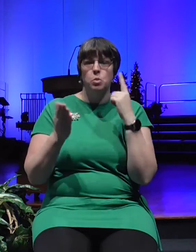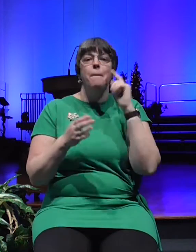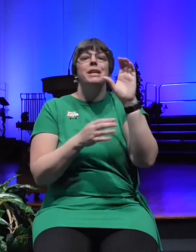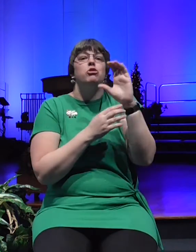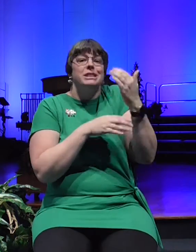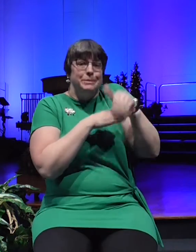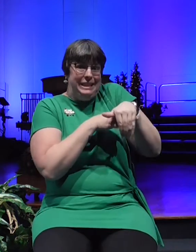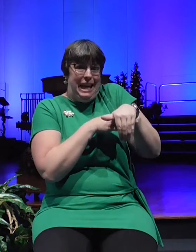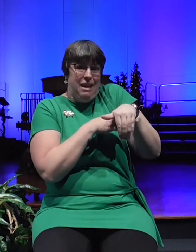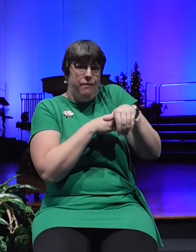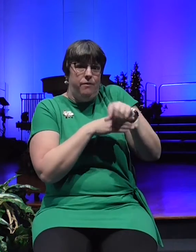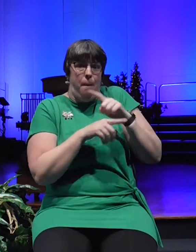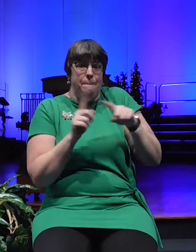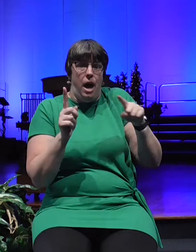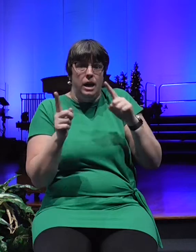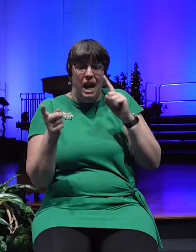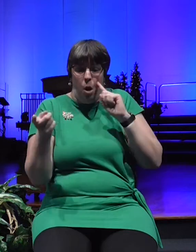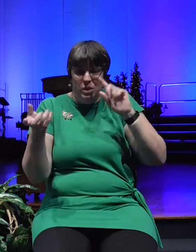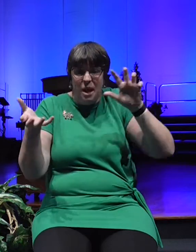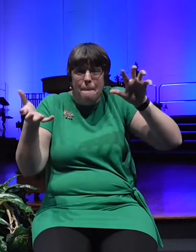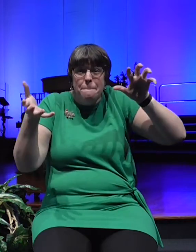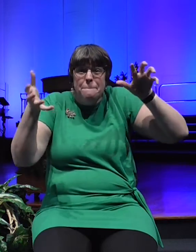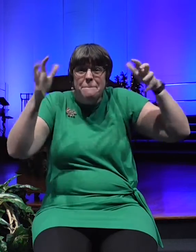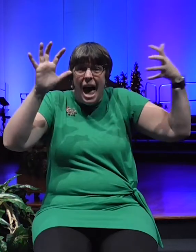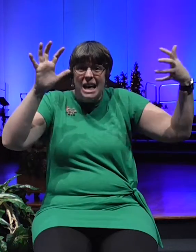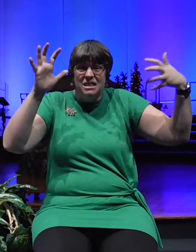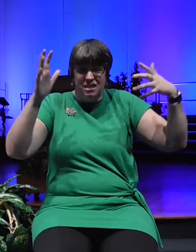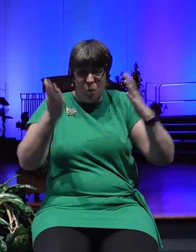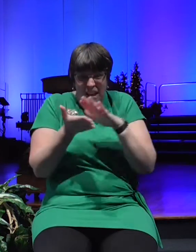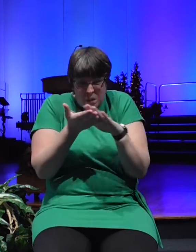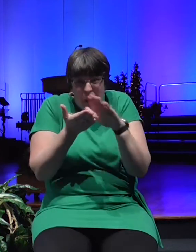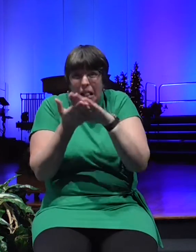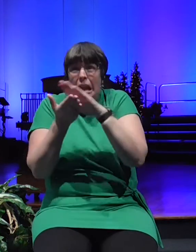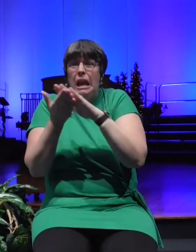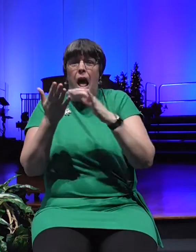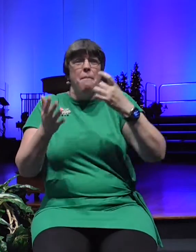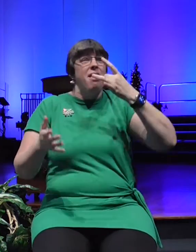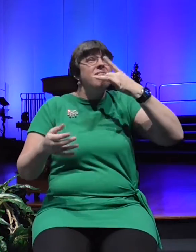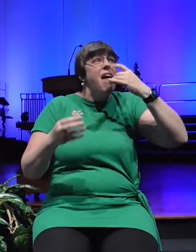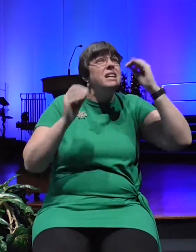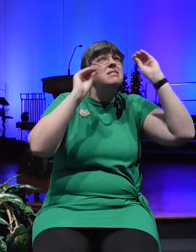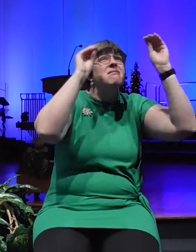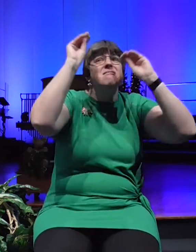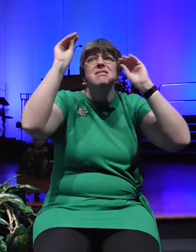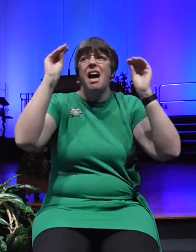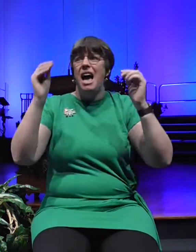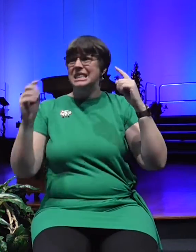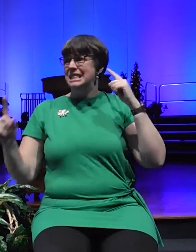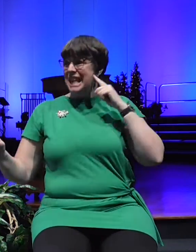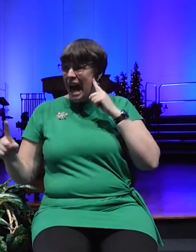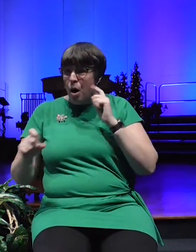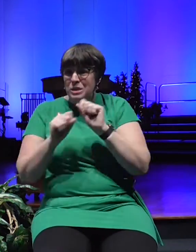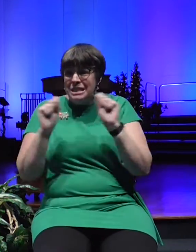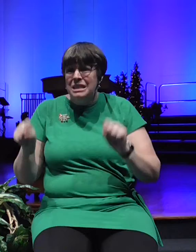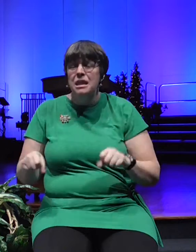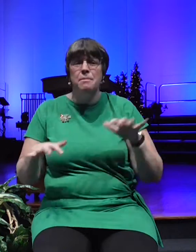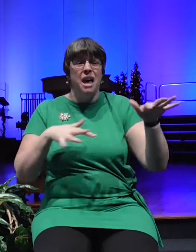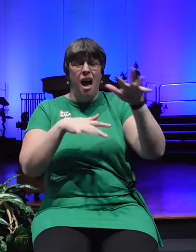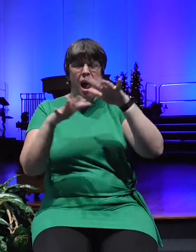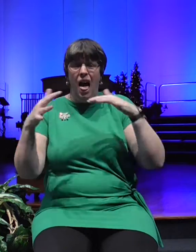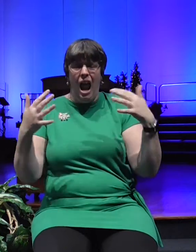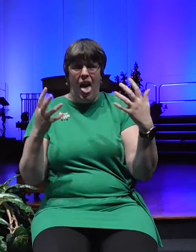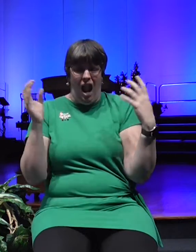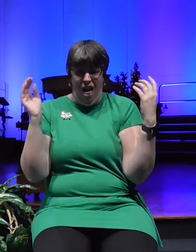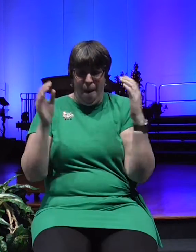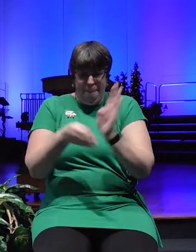services. But we had a mess on our hands. We had so much to clean up and lights to install and a sound system to get going.